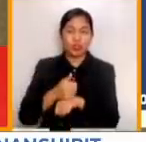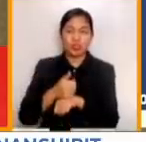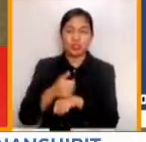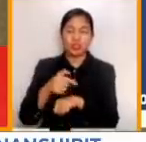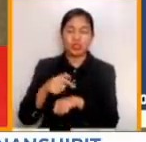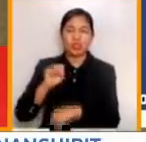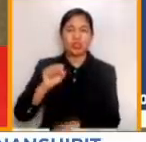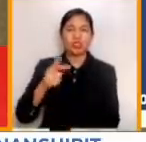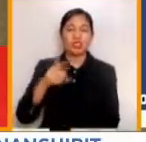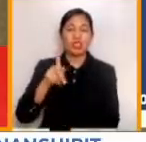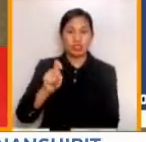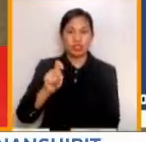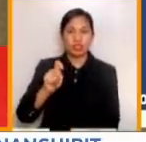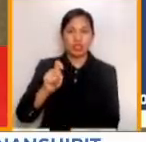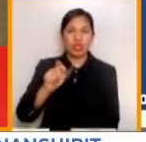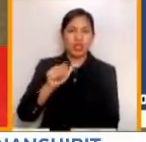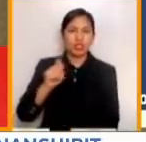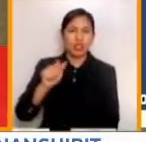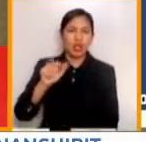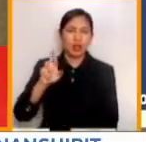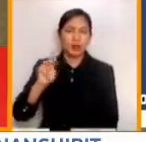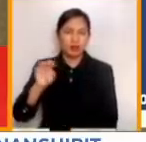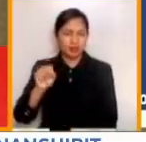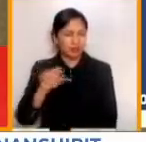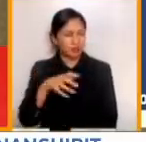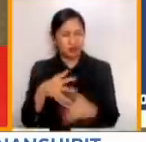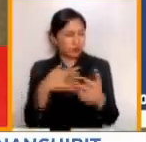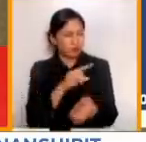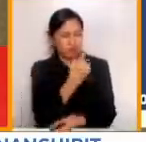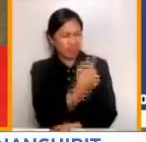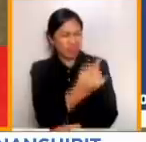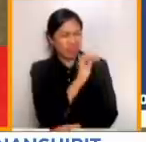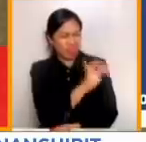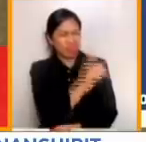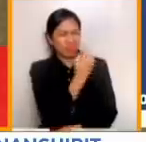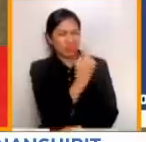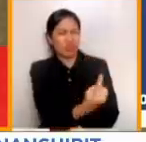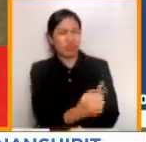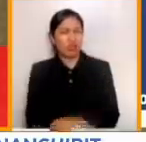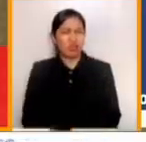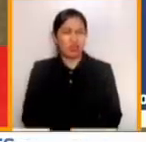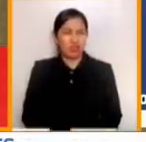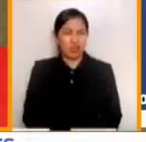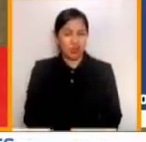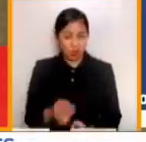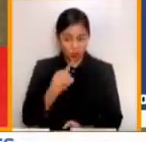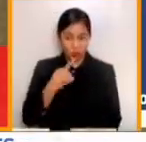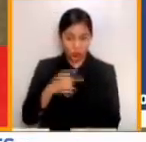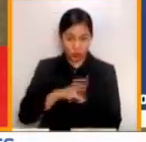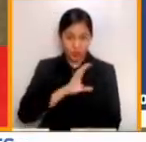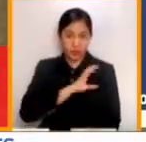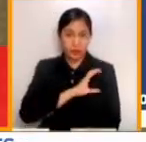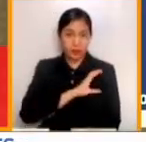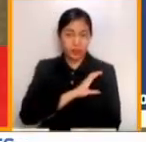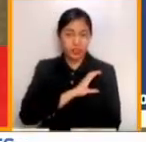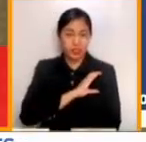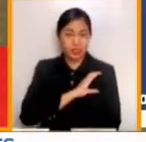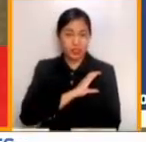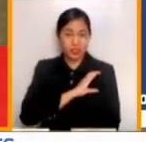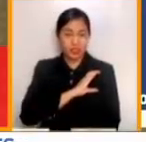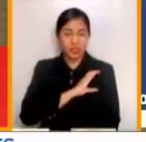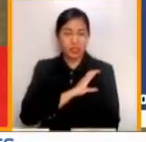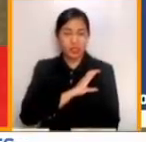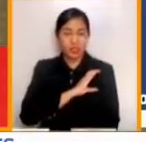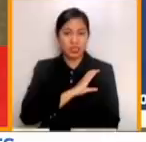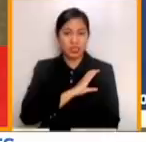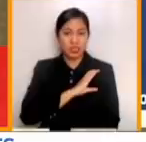isa lang man yan. So you will order the police So I'm ordering the police not to obey